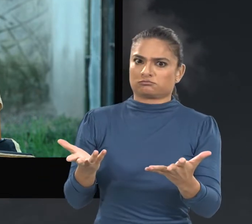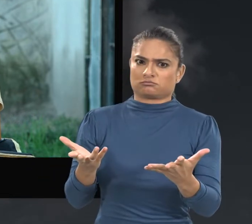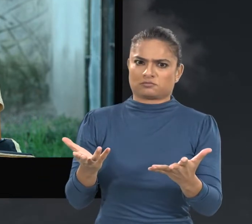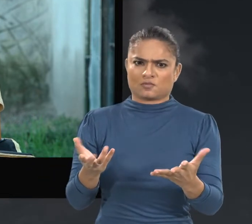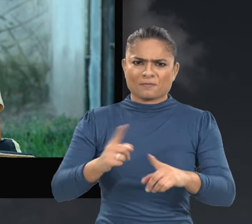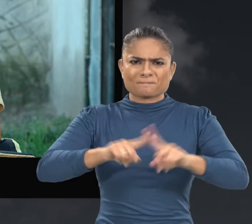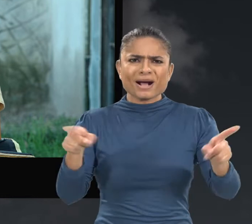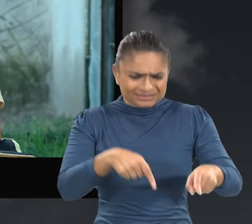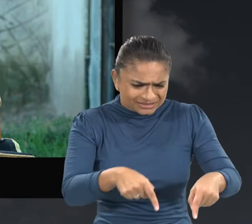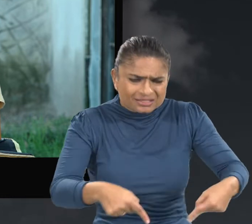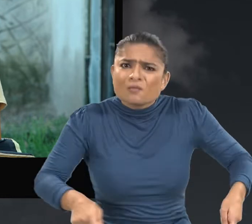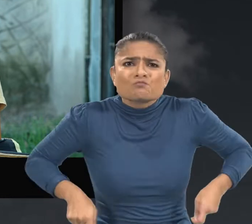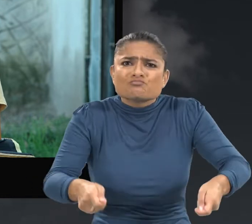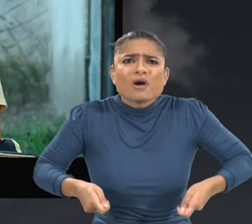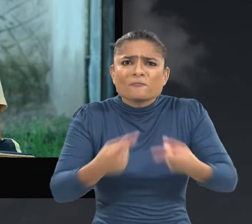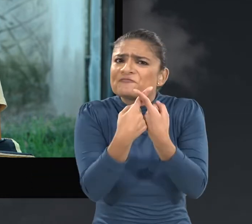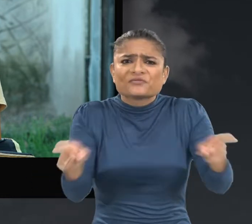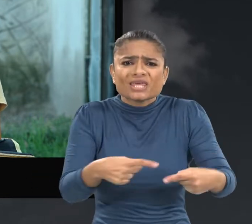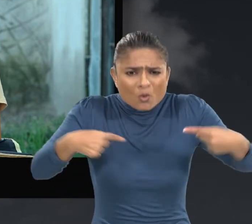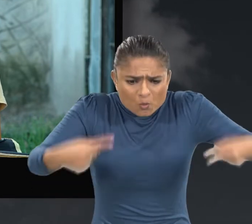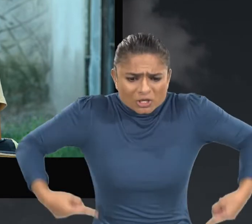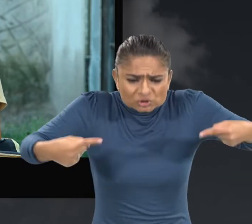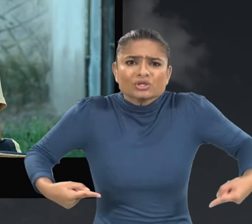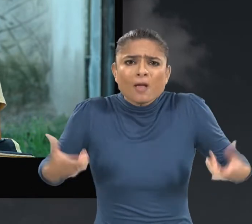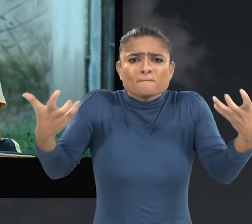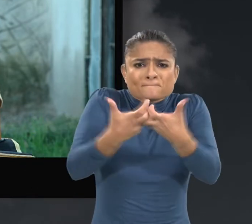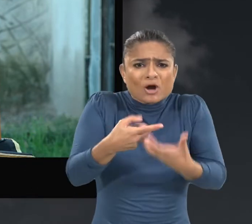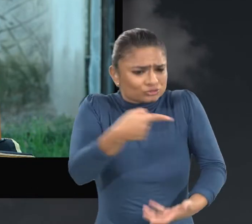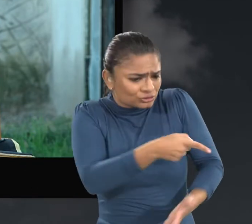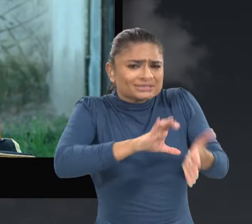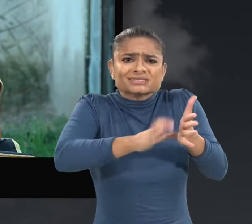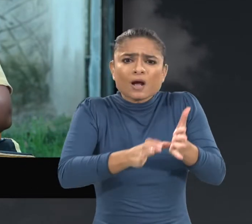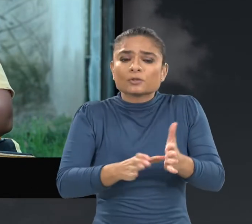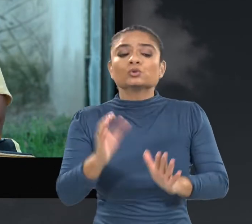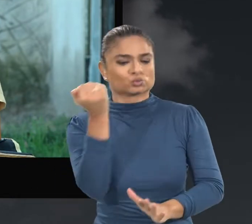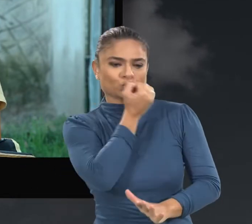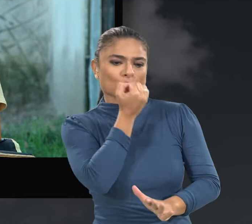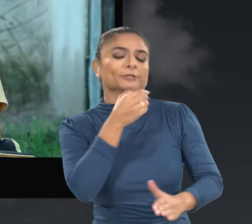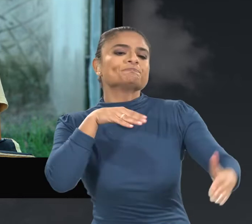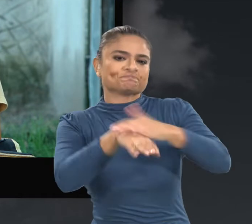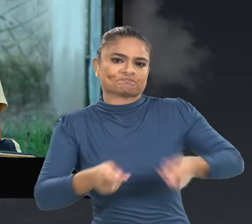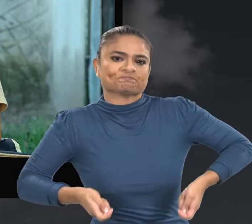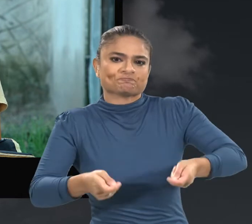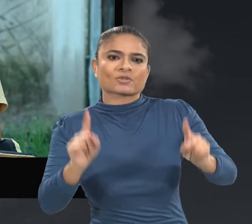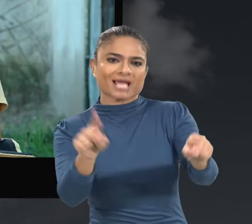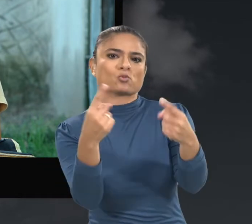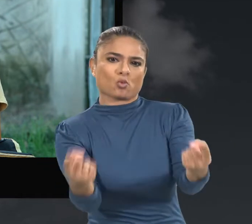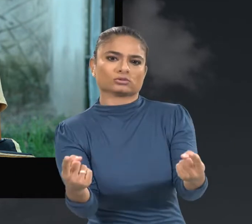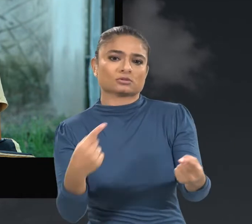allowed. And I said, but this isn't a pram. It's a wheelchair. You can see it's a wheelchair. And they said,